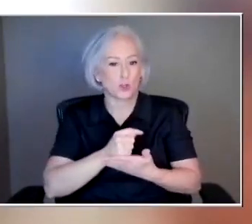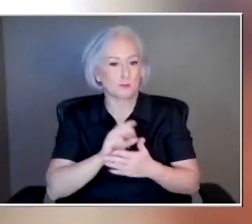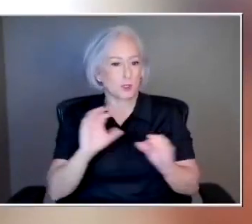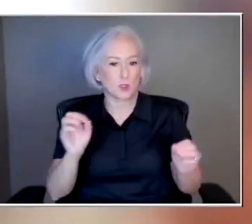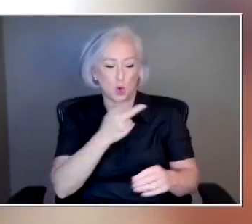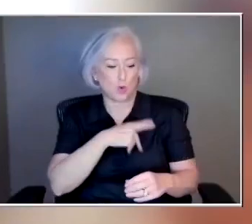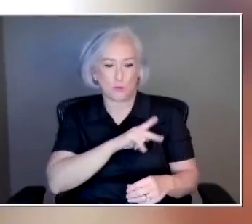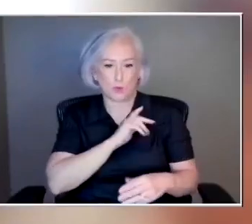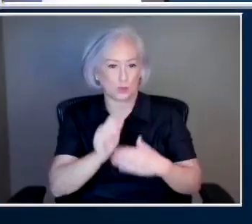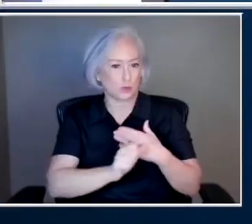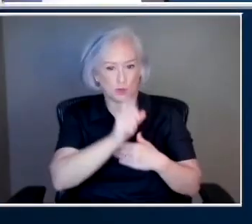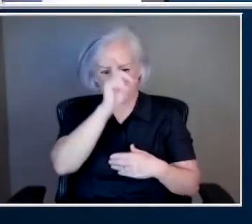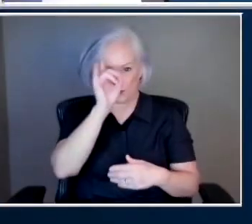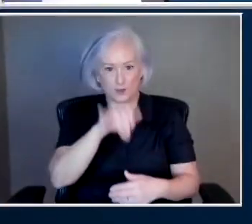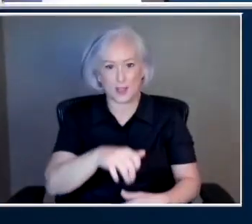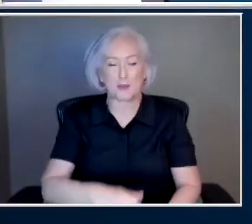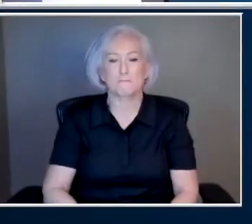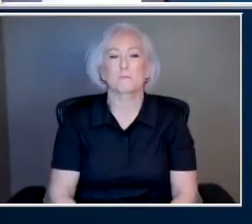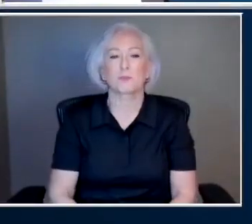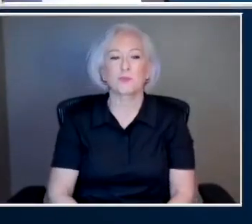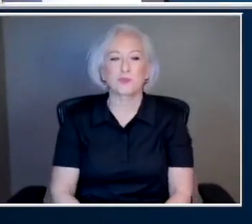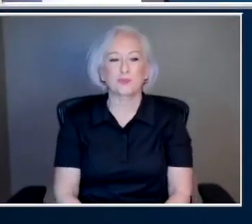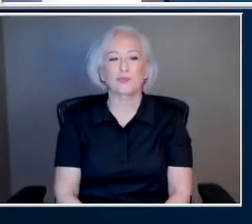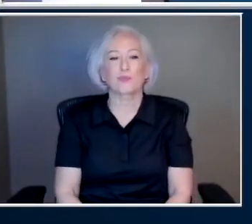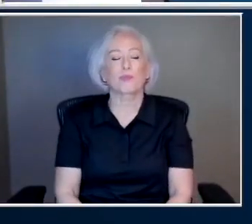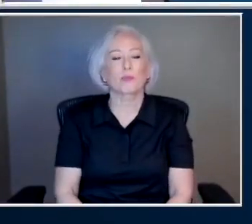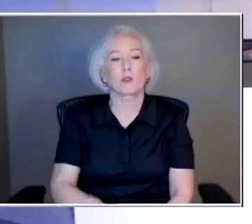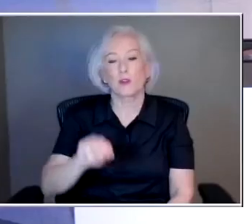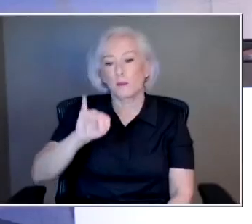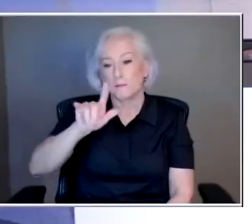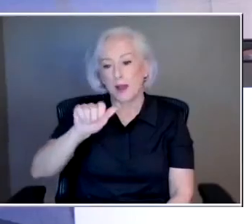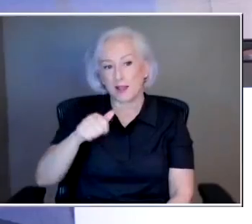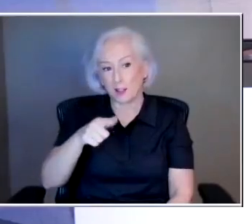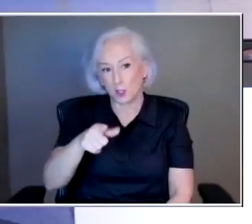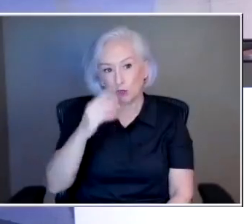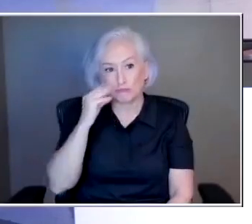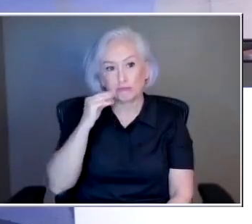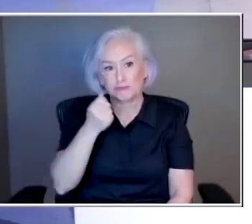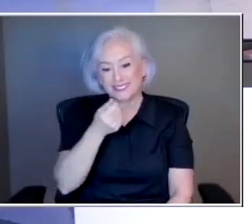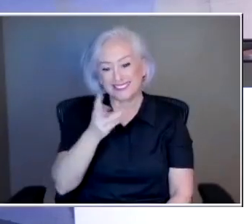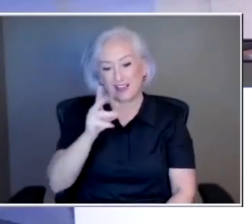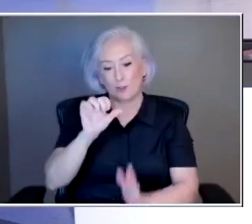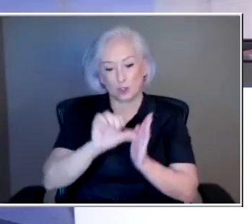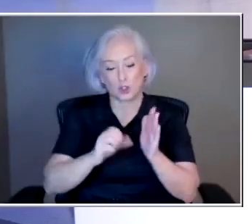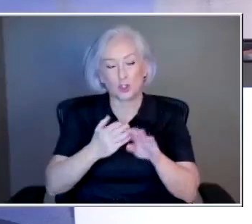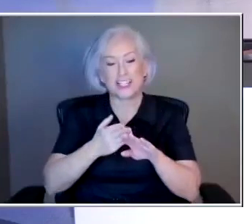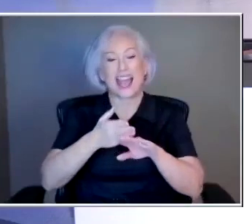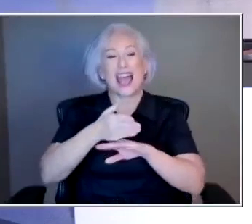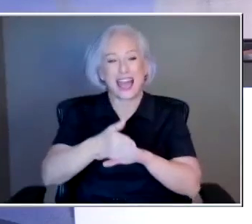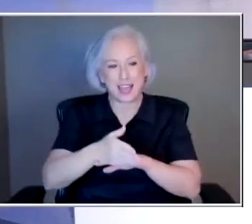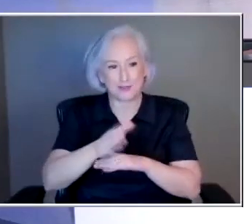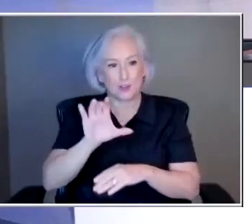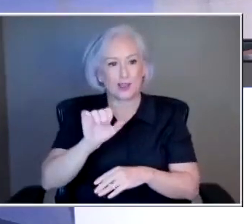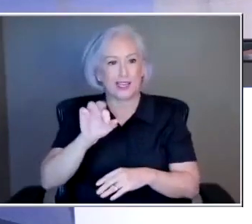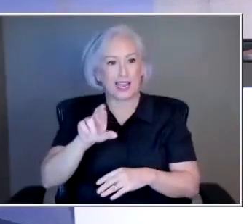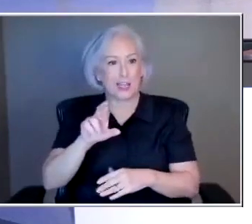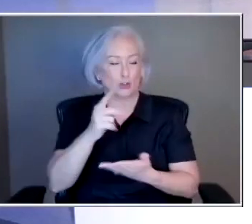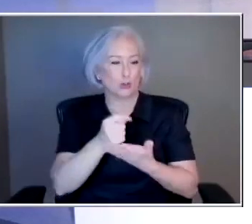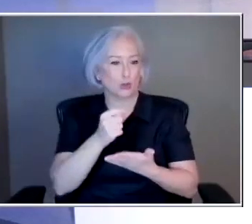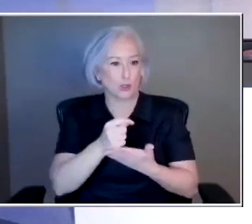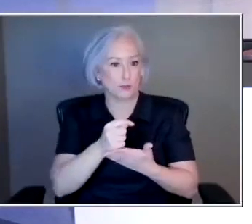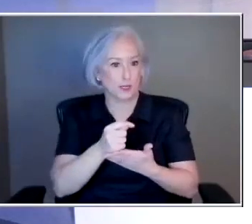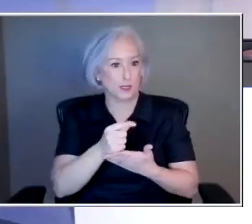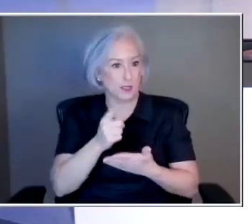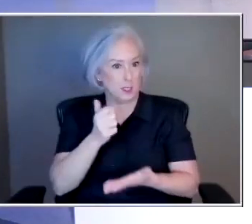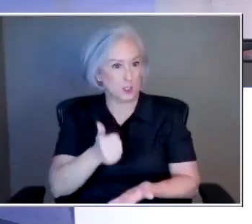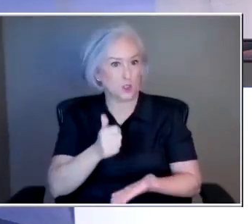it. And Mila, you had several surgeries after your cancer treatment. Were they focused on reconstruction? Because we know